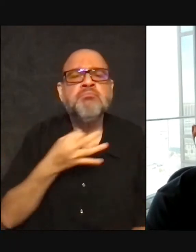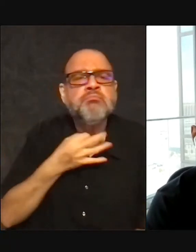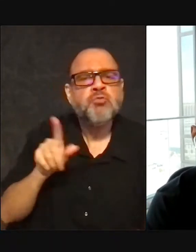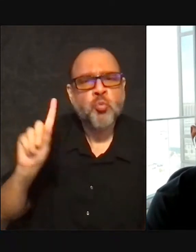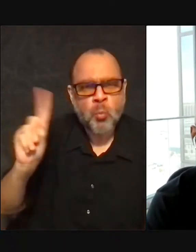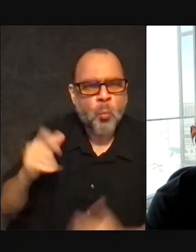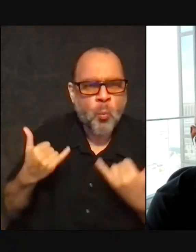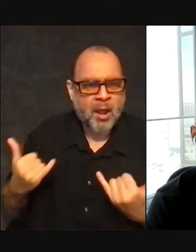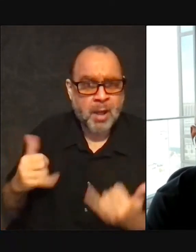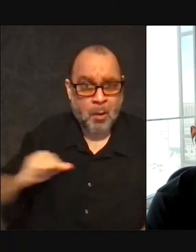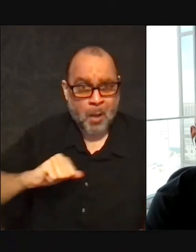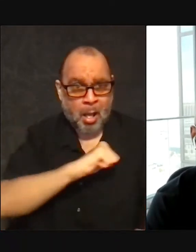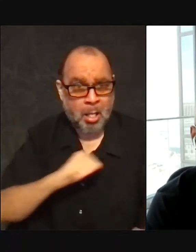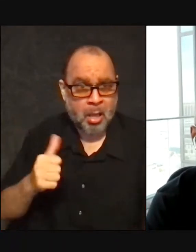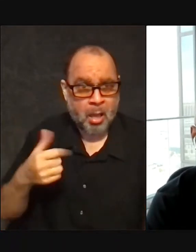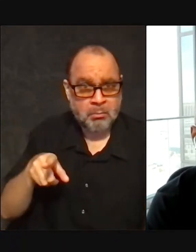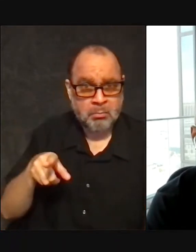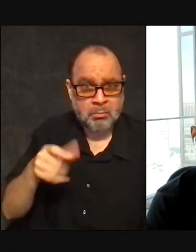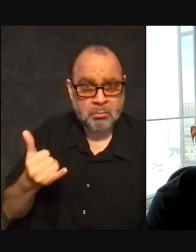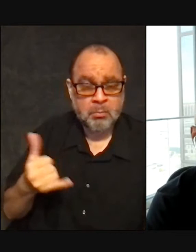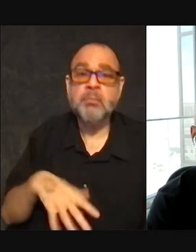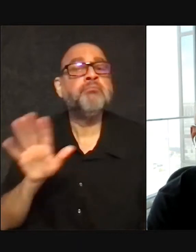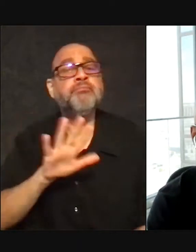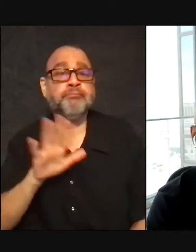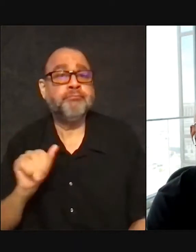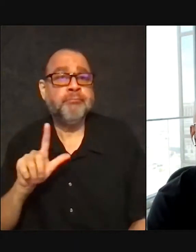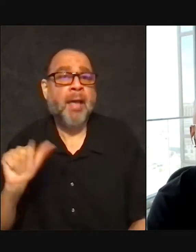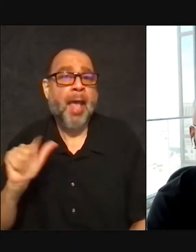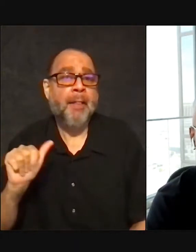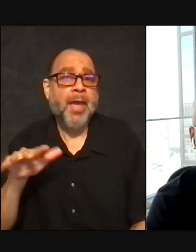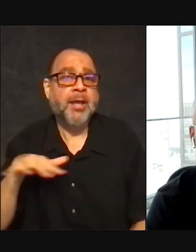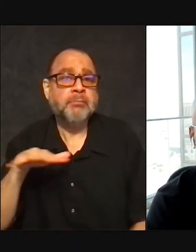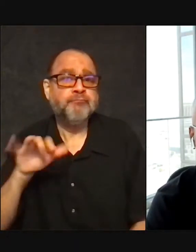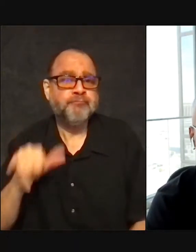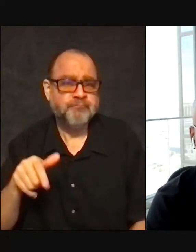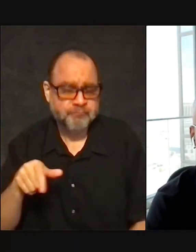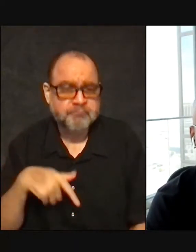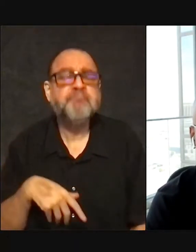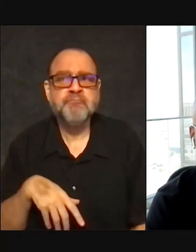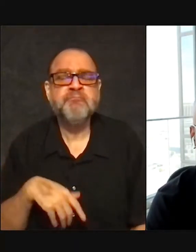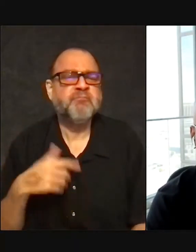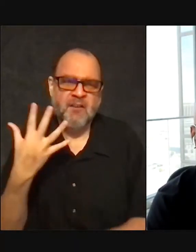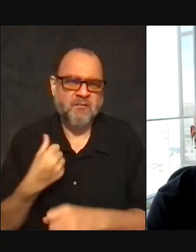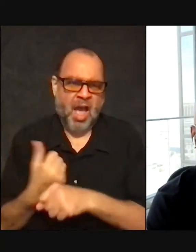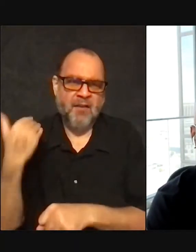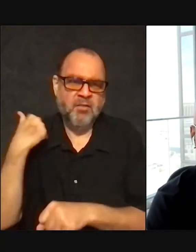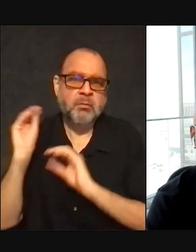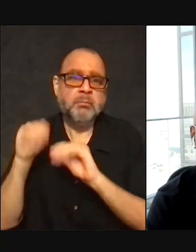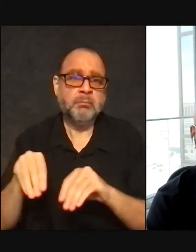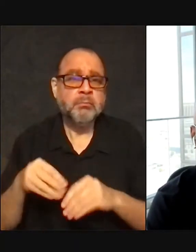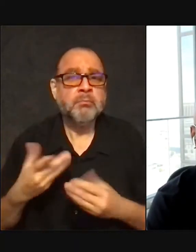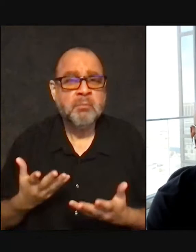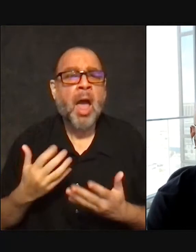or? No. I moved to Los Angeles about 5 years ago. I live on the coast in between Malibu and